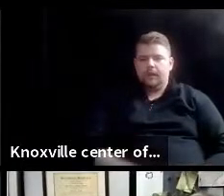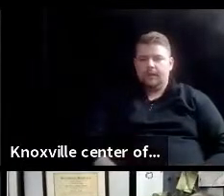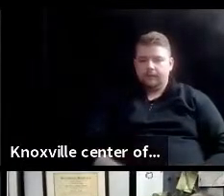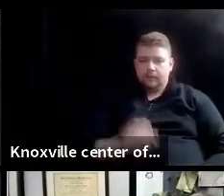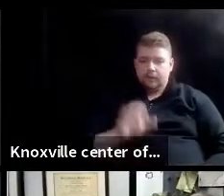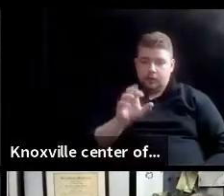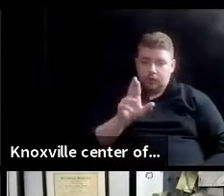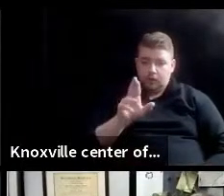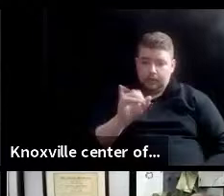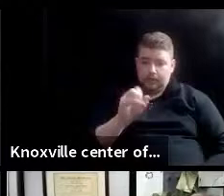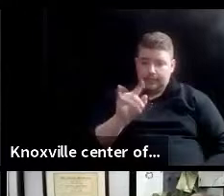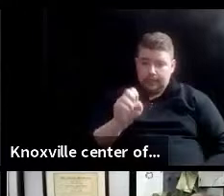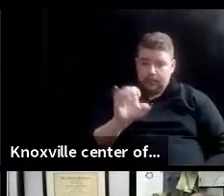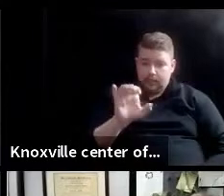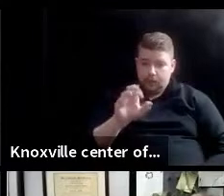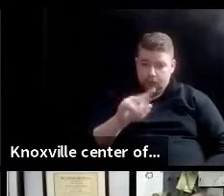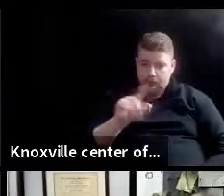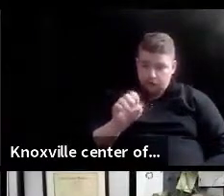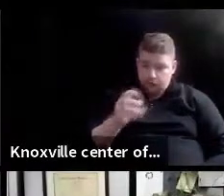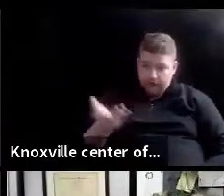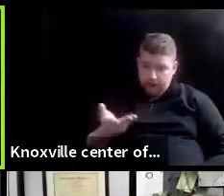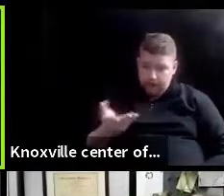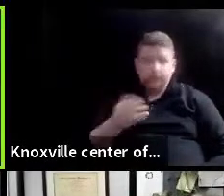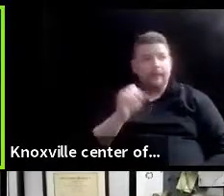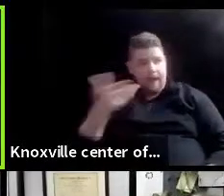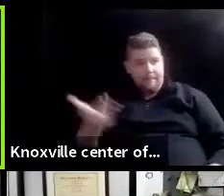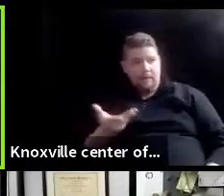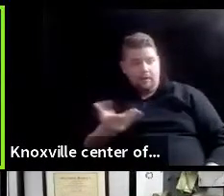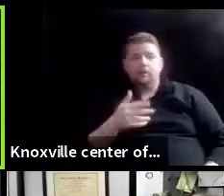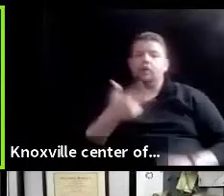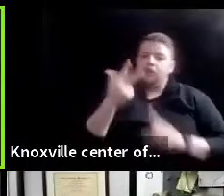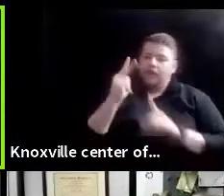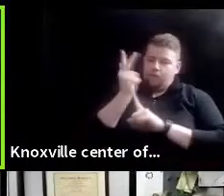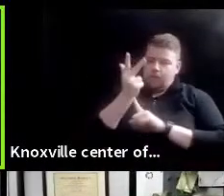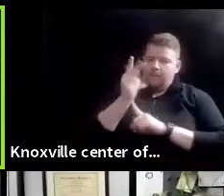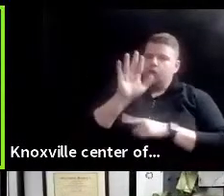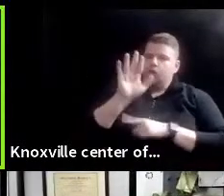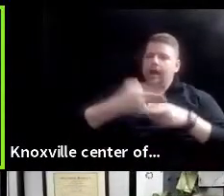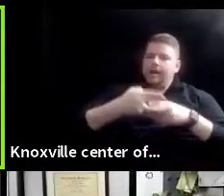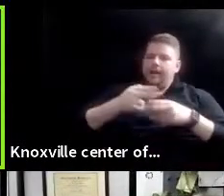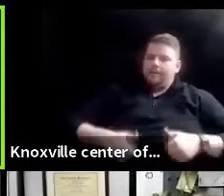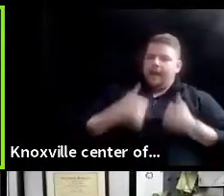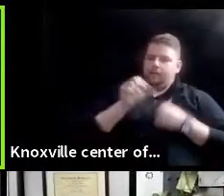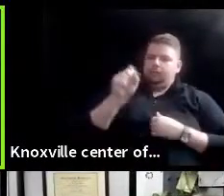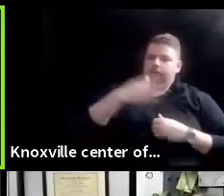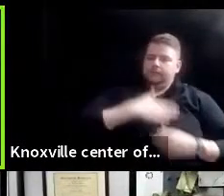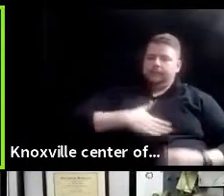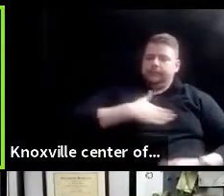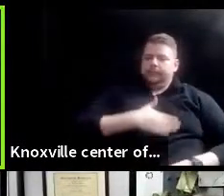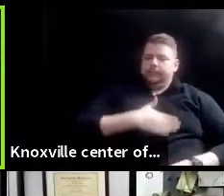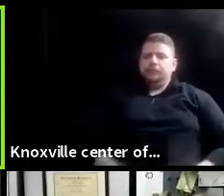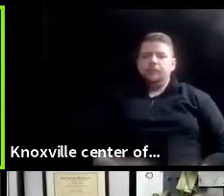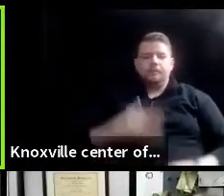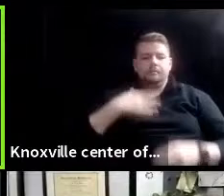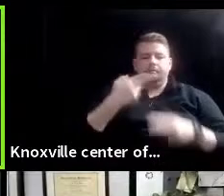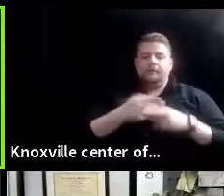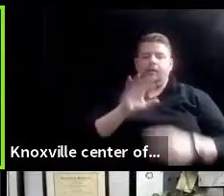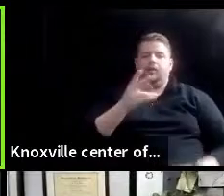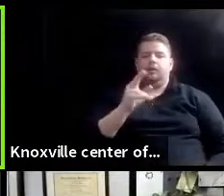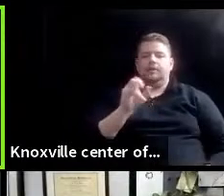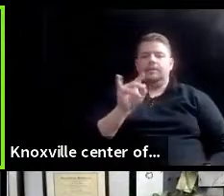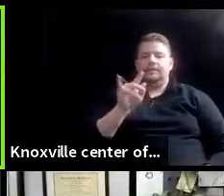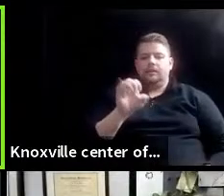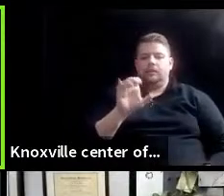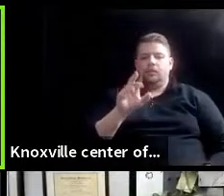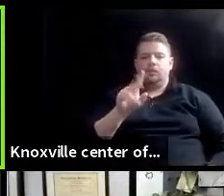Christine Cruz, are you on? I'm here. All right, you have 3 minutes. Please begin by stating your name and your address. My name is Christine Cruz